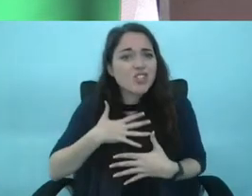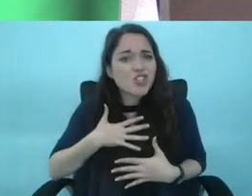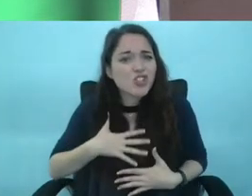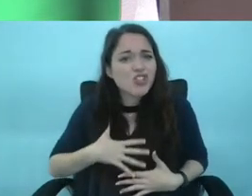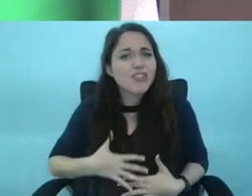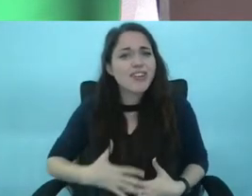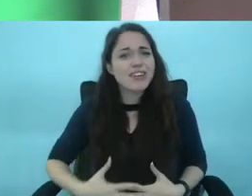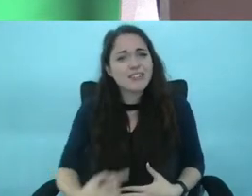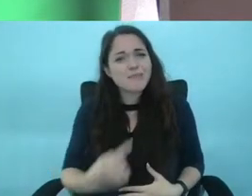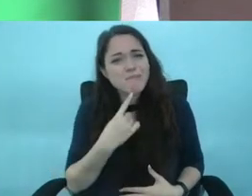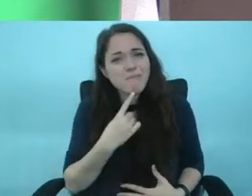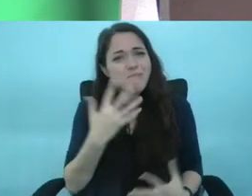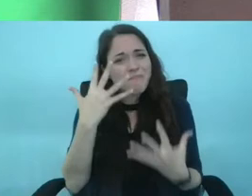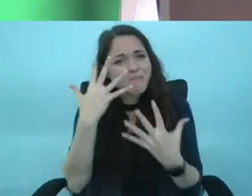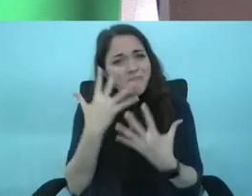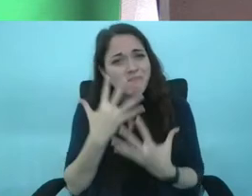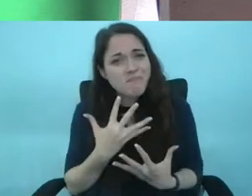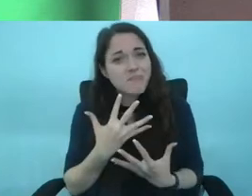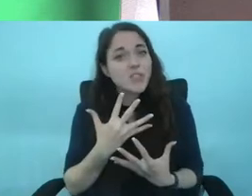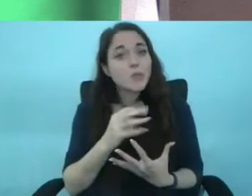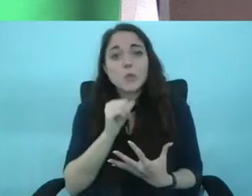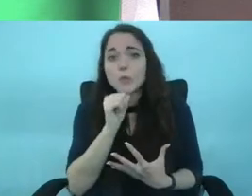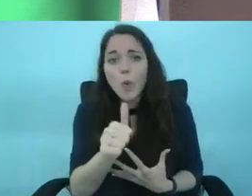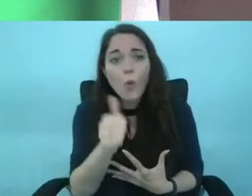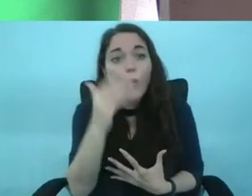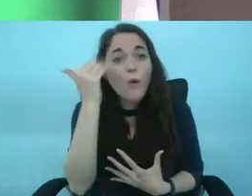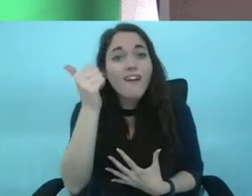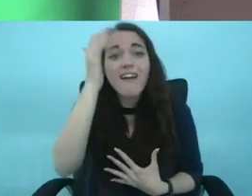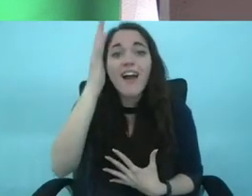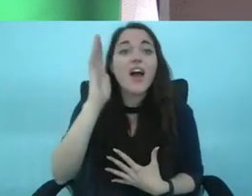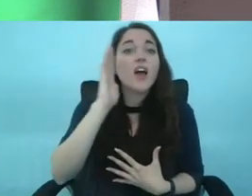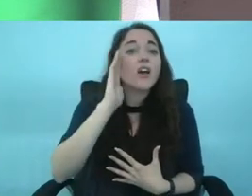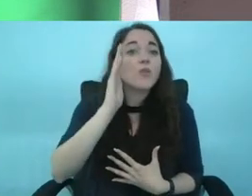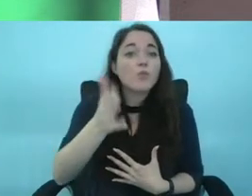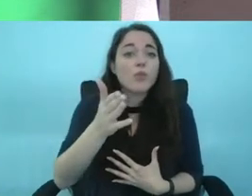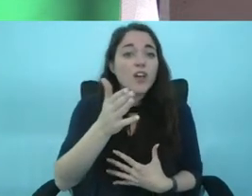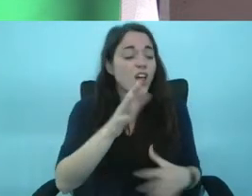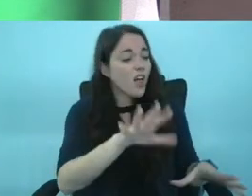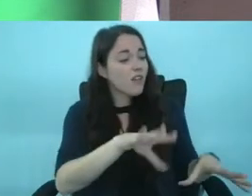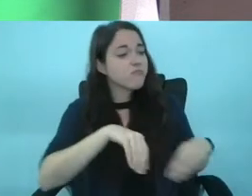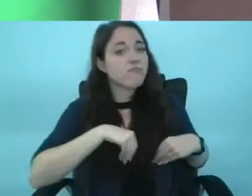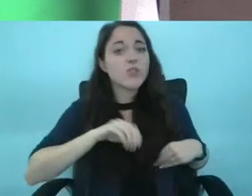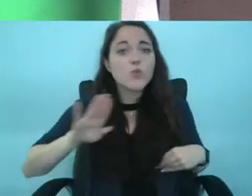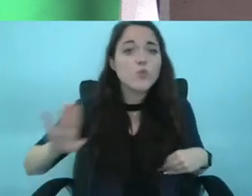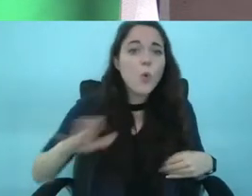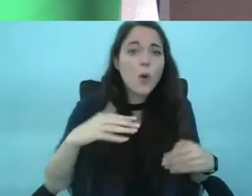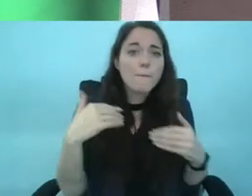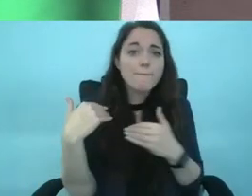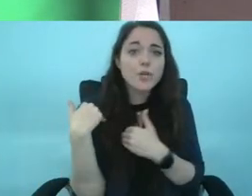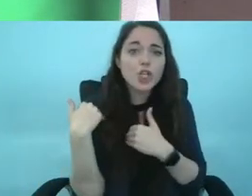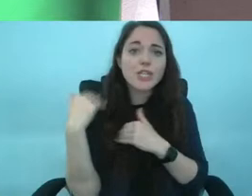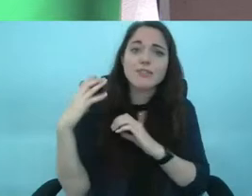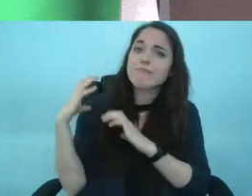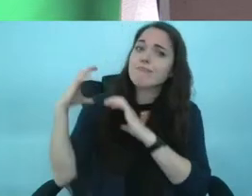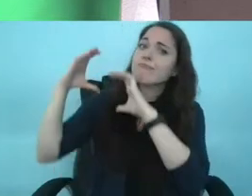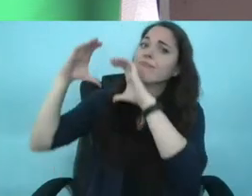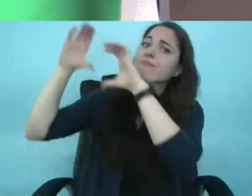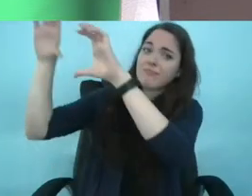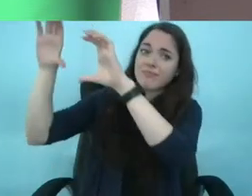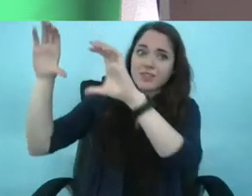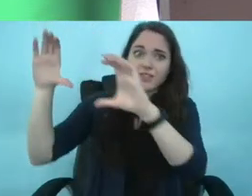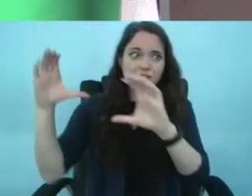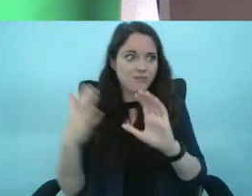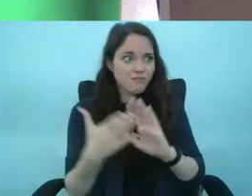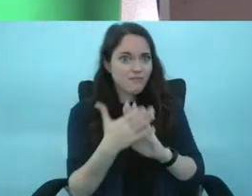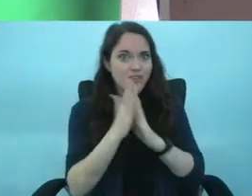bear all your burdens, and God will turn your night to day." And perhaps you're more familiar with the